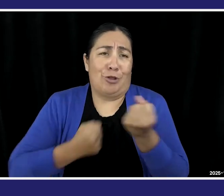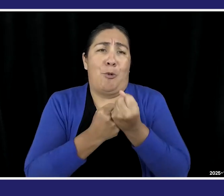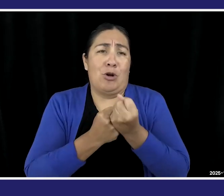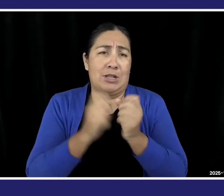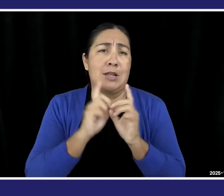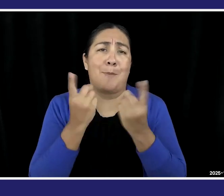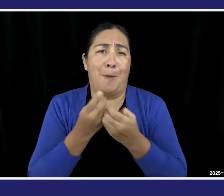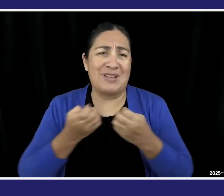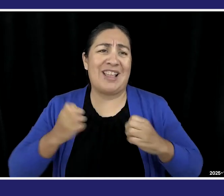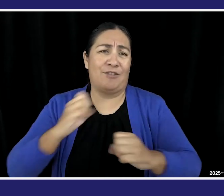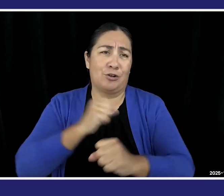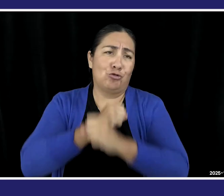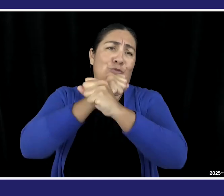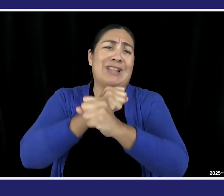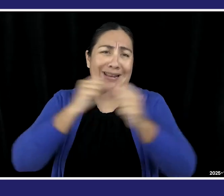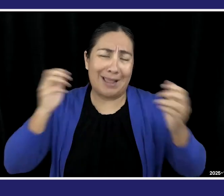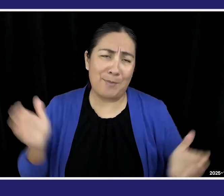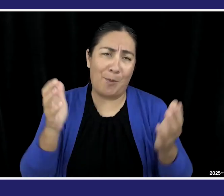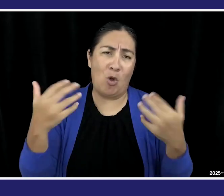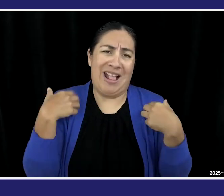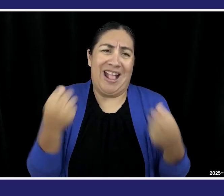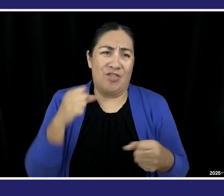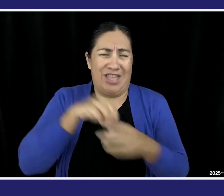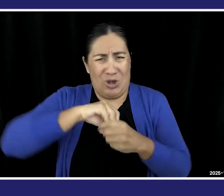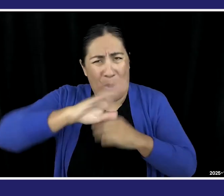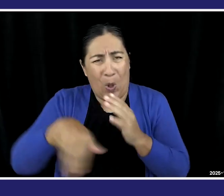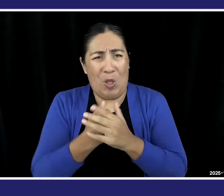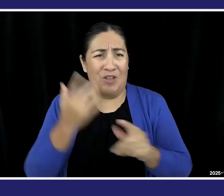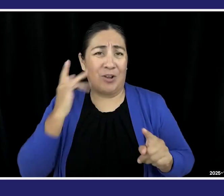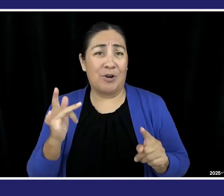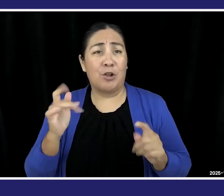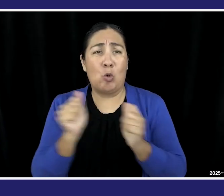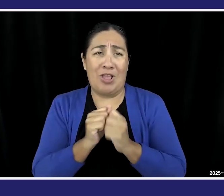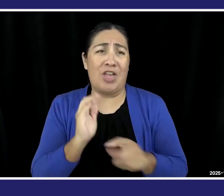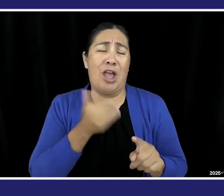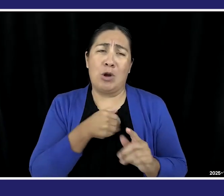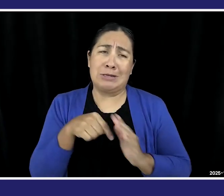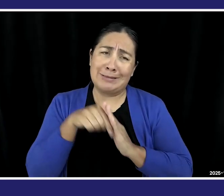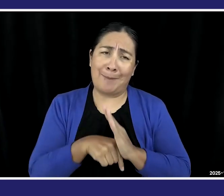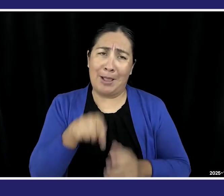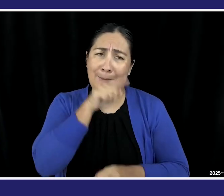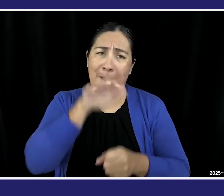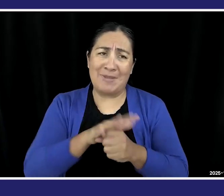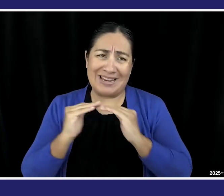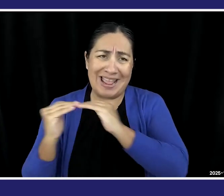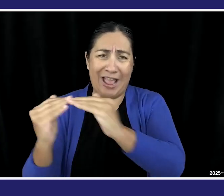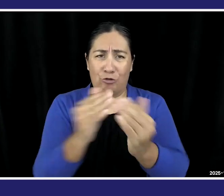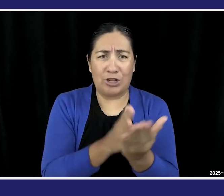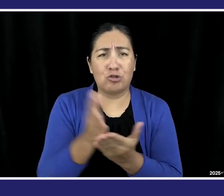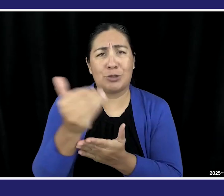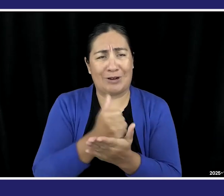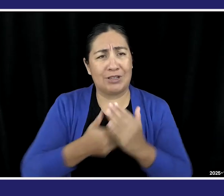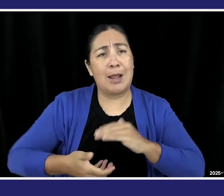Californians with our deep commitment to equity, transparency, and partnership. BHSA presents a unique opportunity